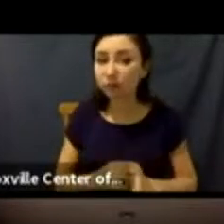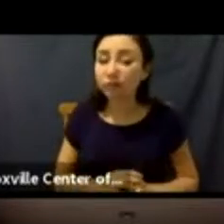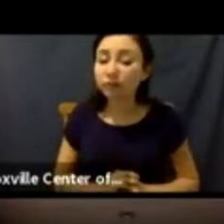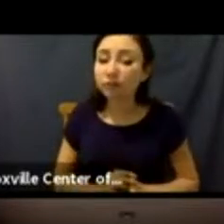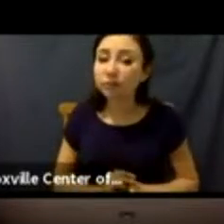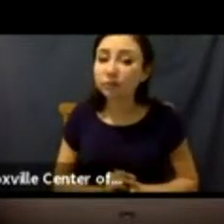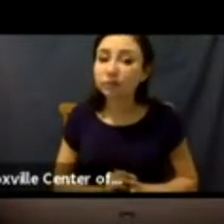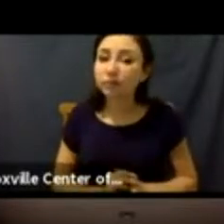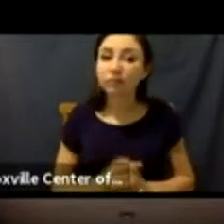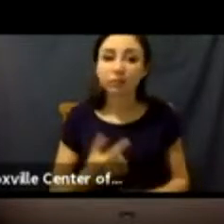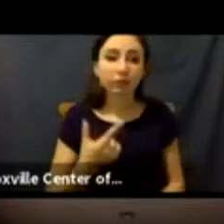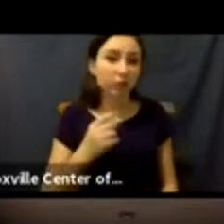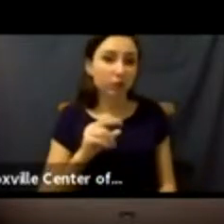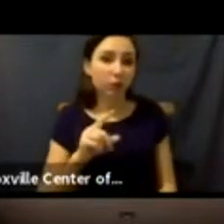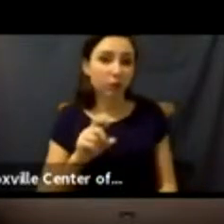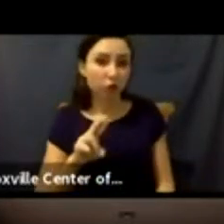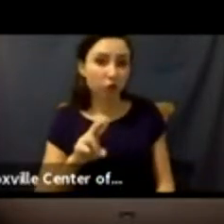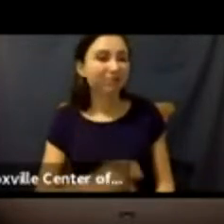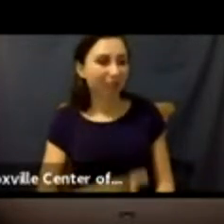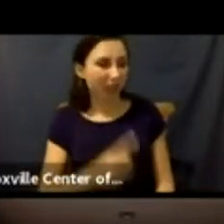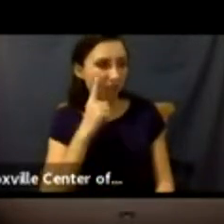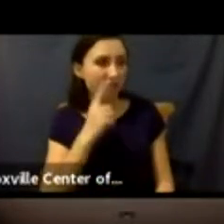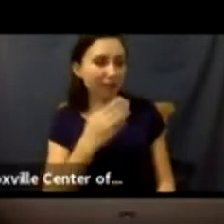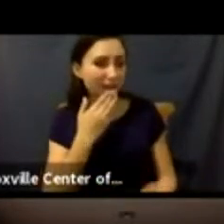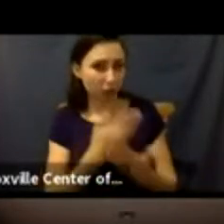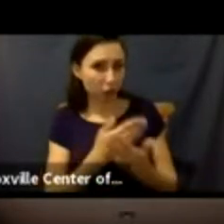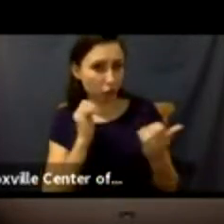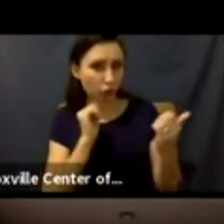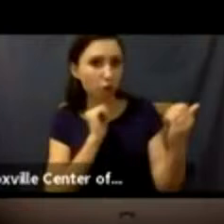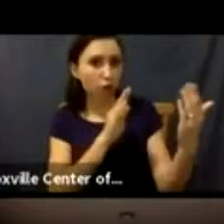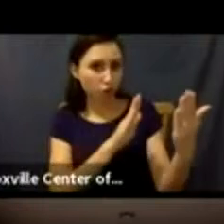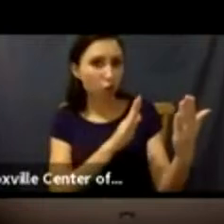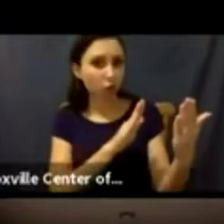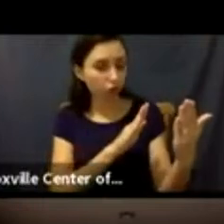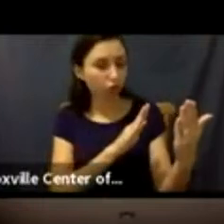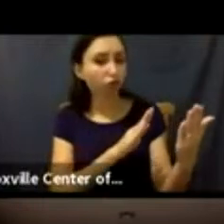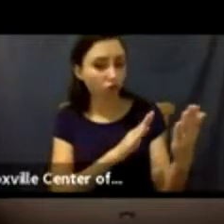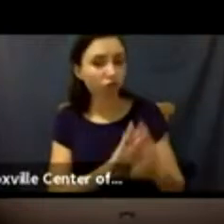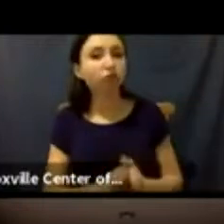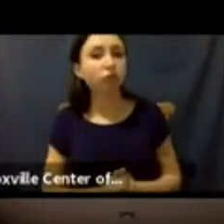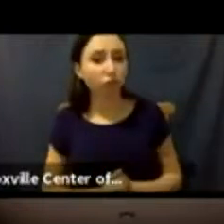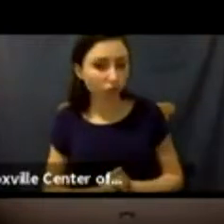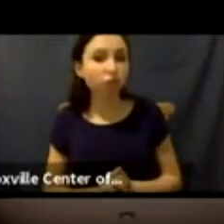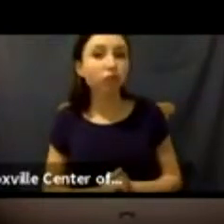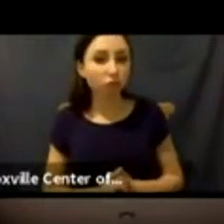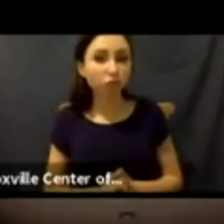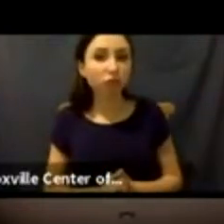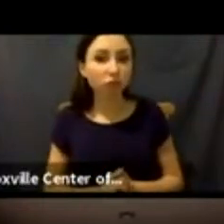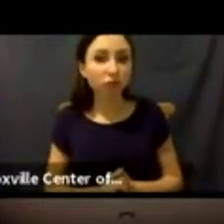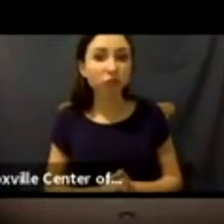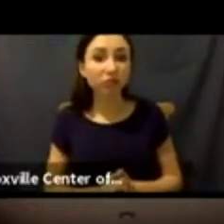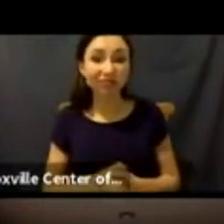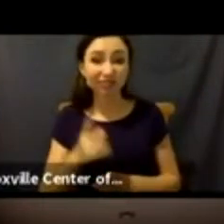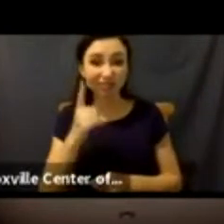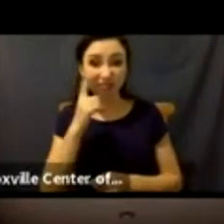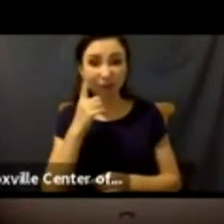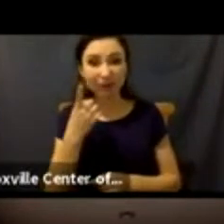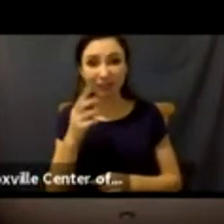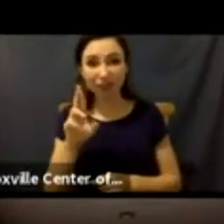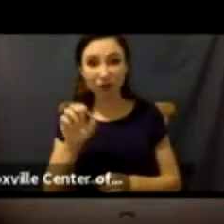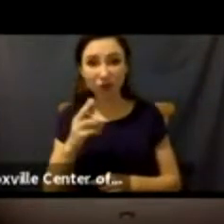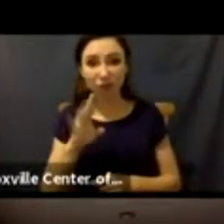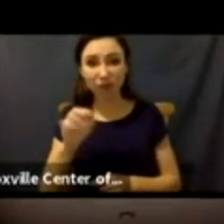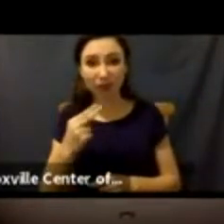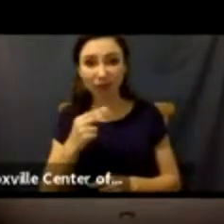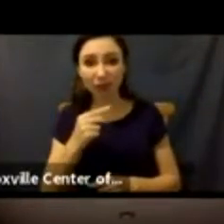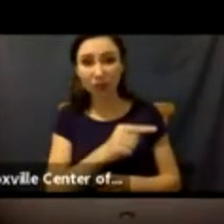I think that may be a reasonable approach to especially since Dr. Shamia has said that